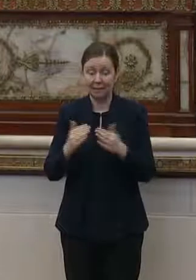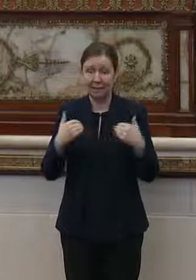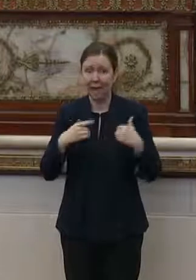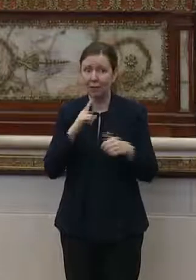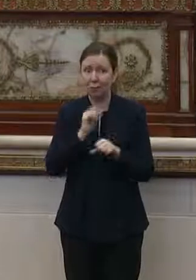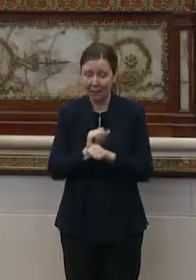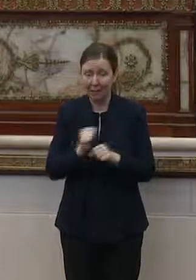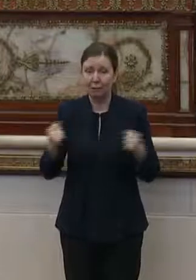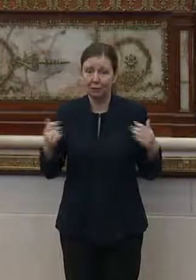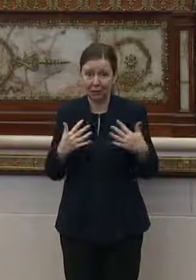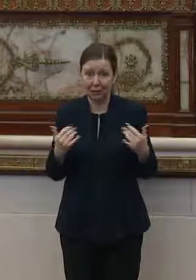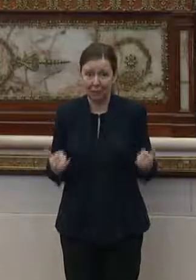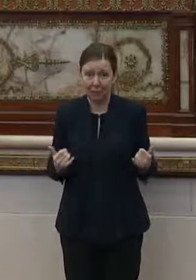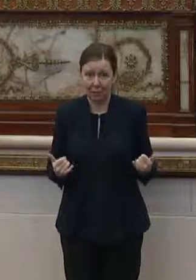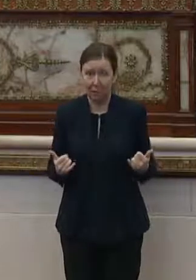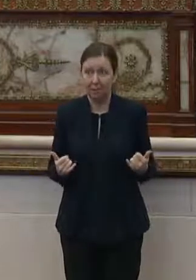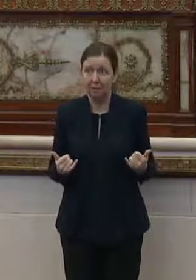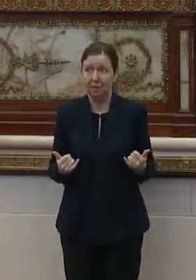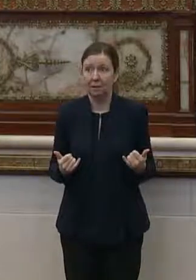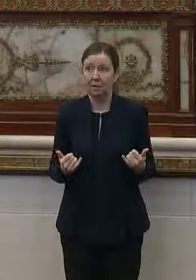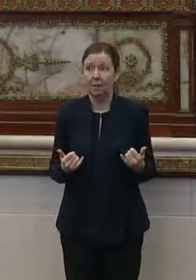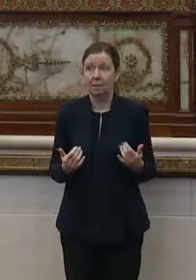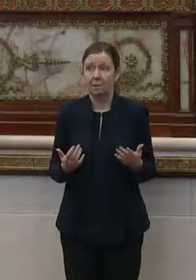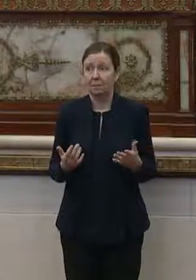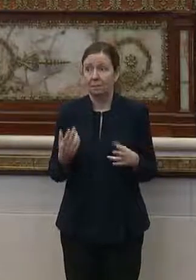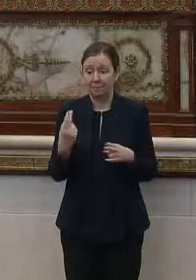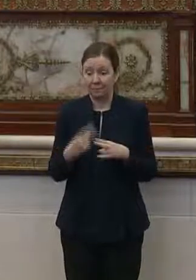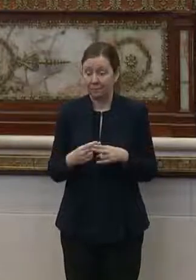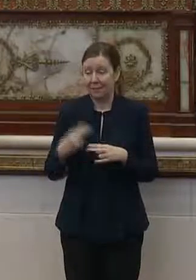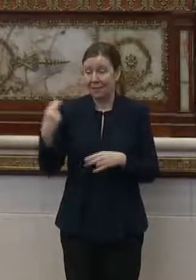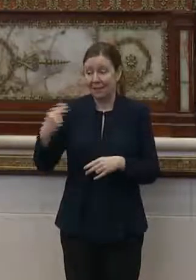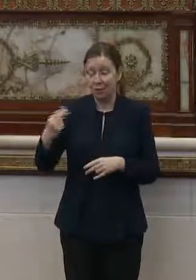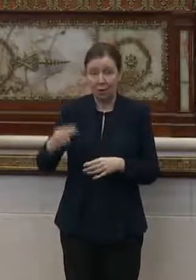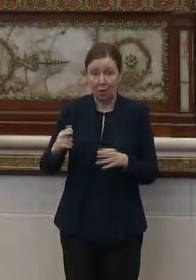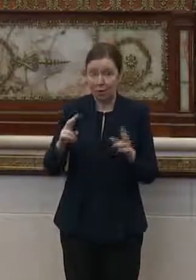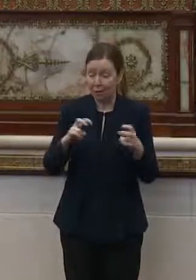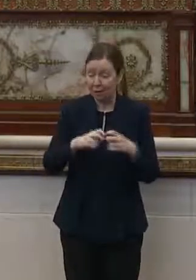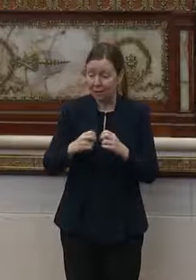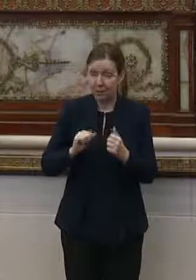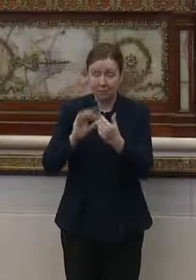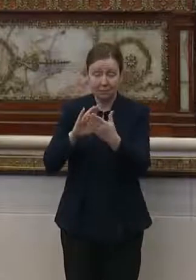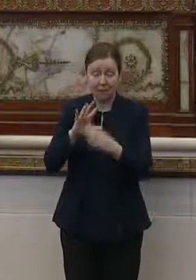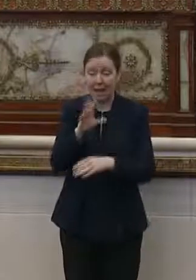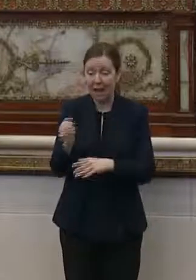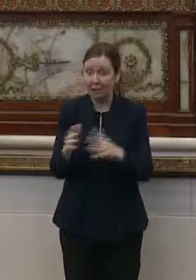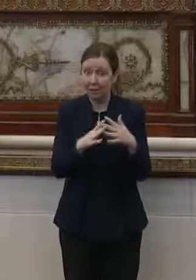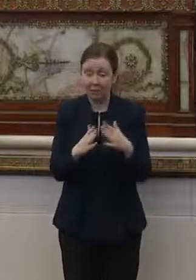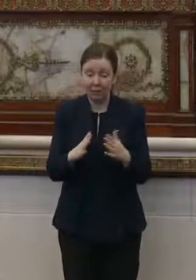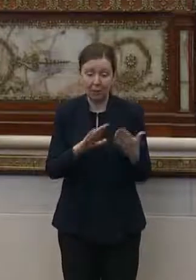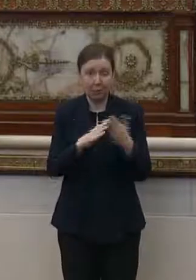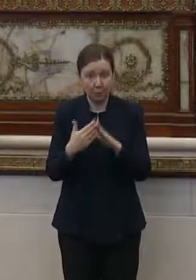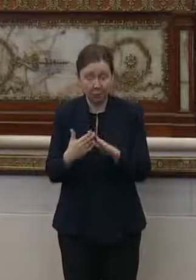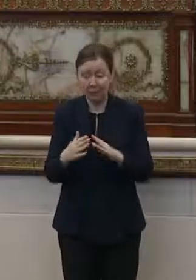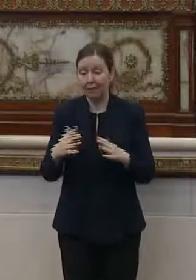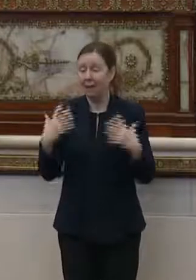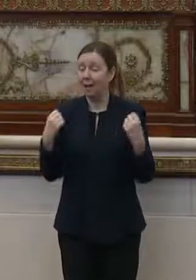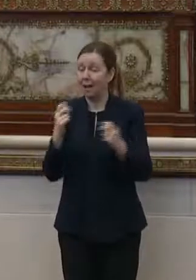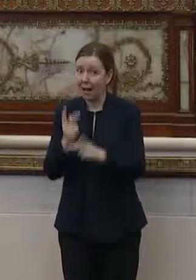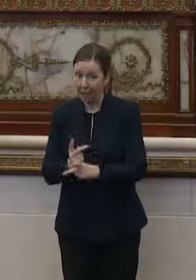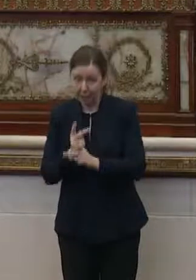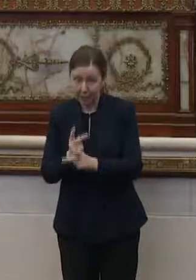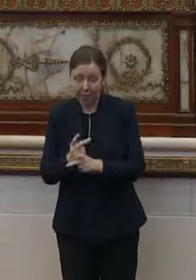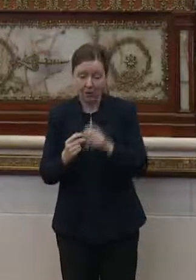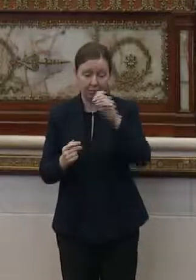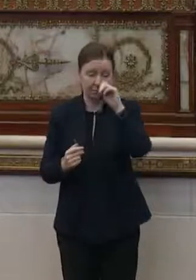this pandemic? You made reference to some of the historical issues regarding the African-American community in reference to healthcare